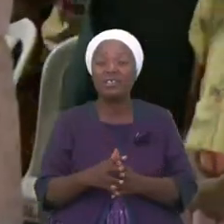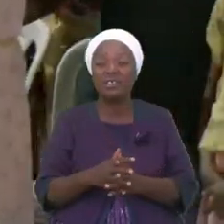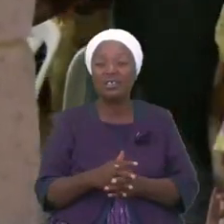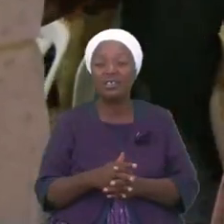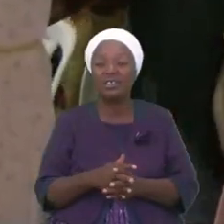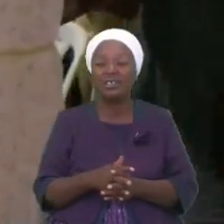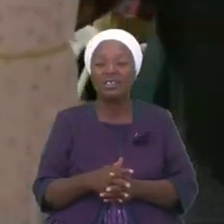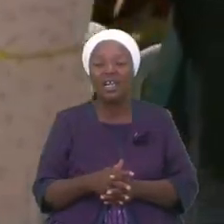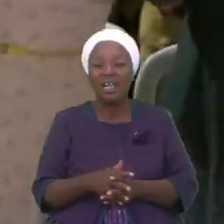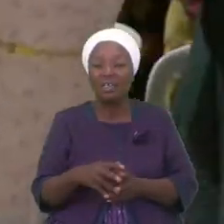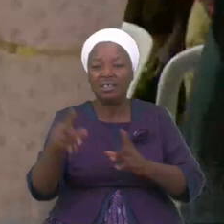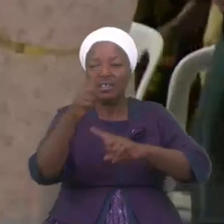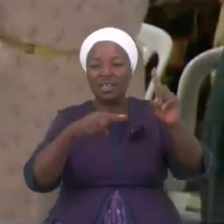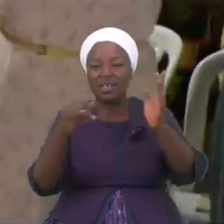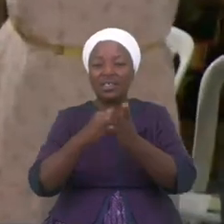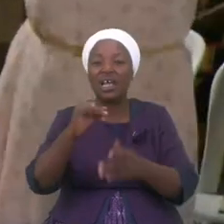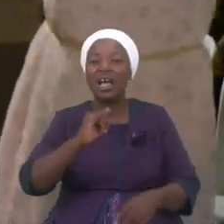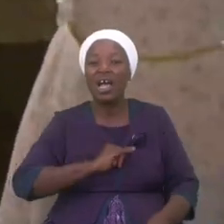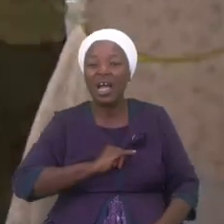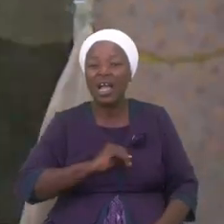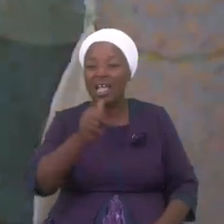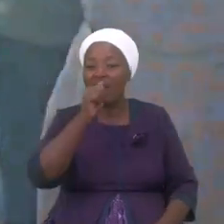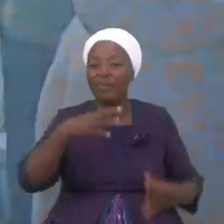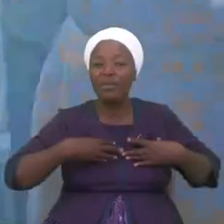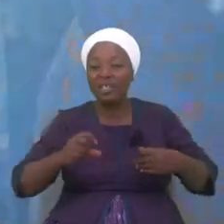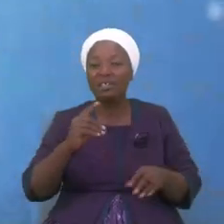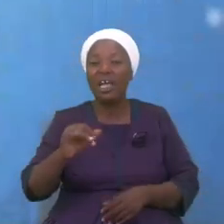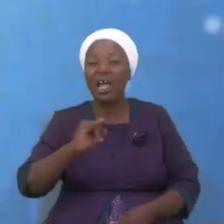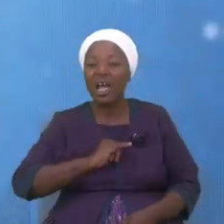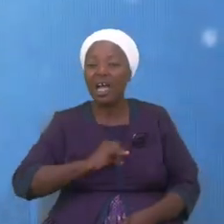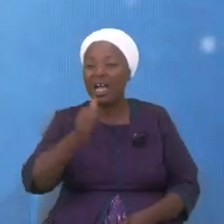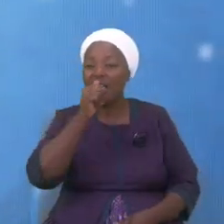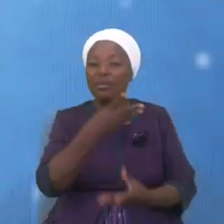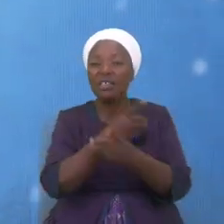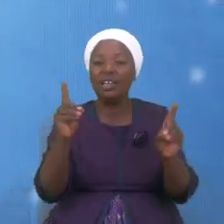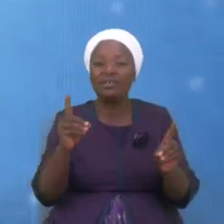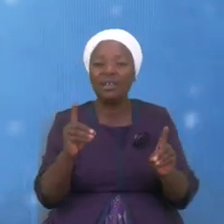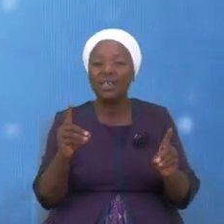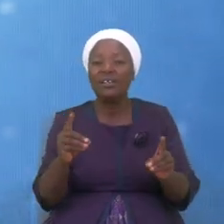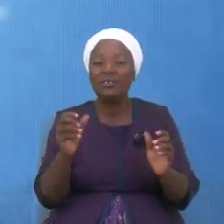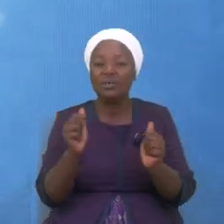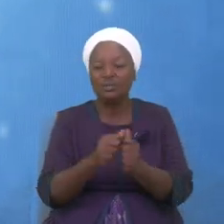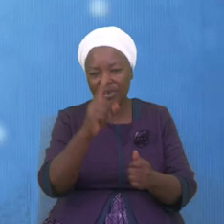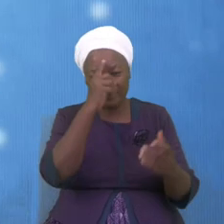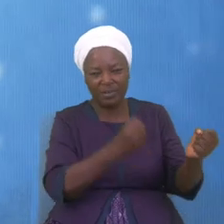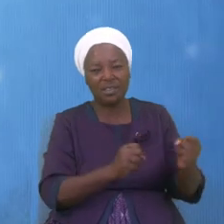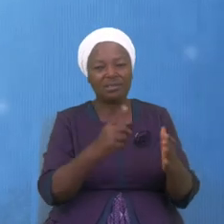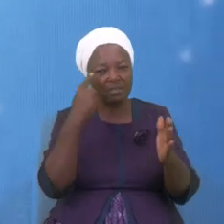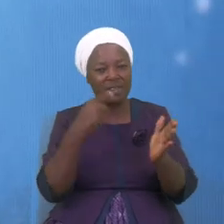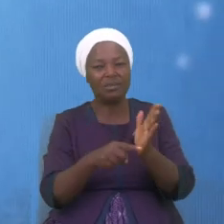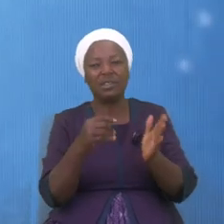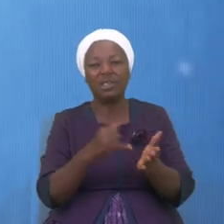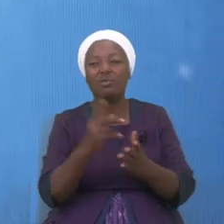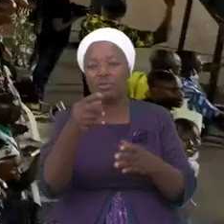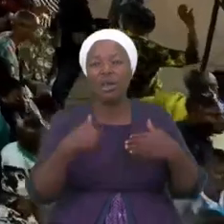done. I am healed. I am delivered. With faith, check it out. You have your